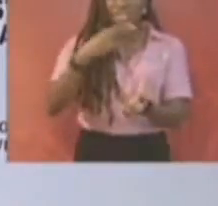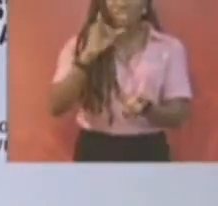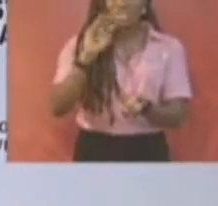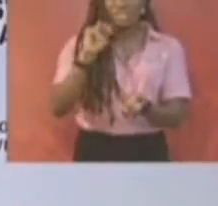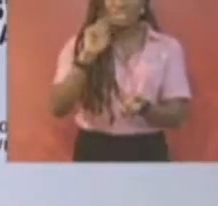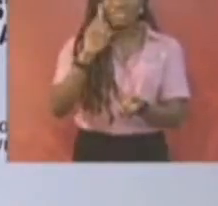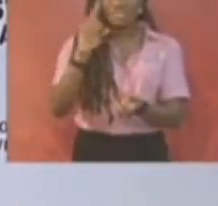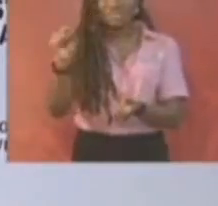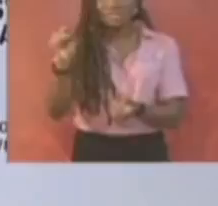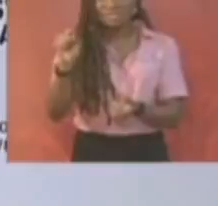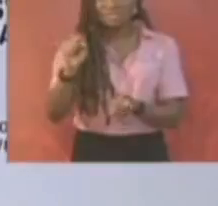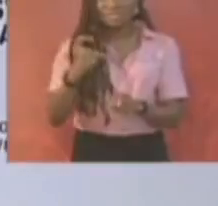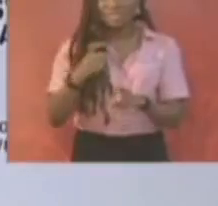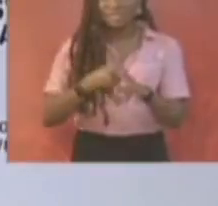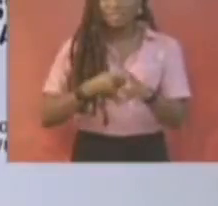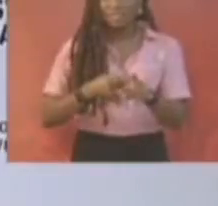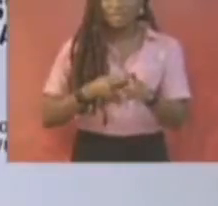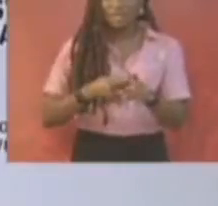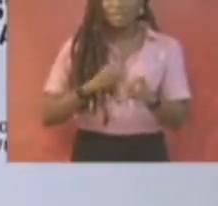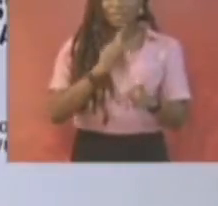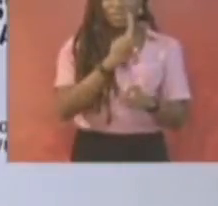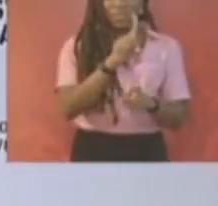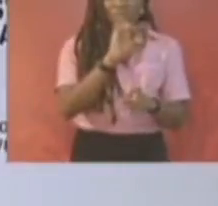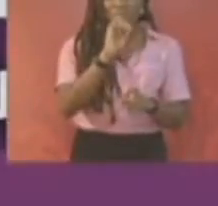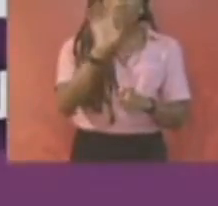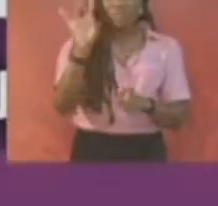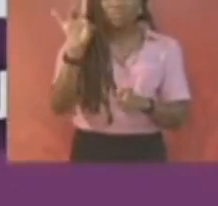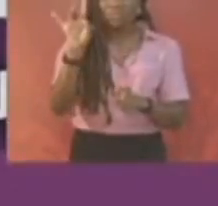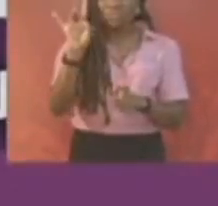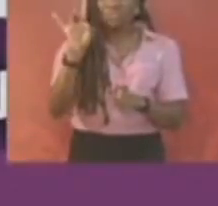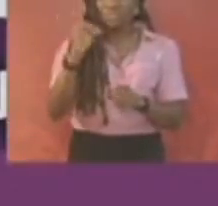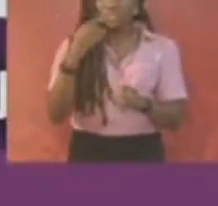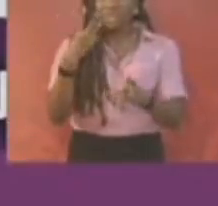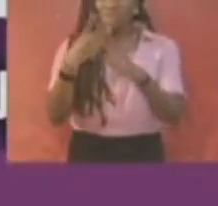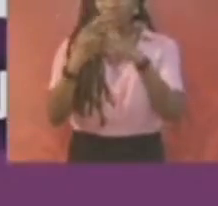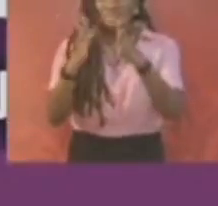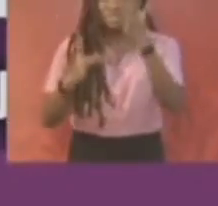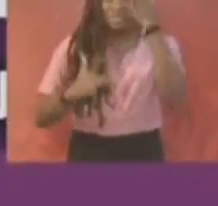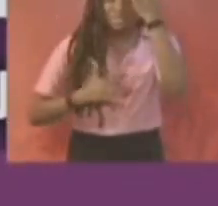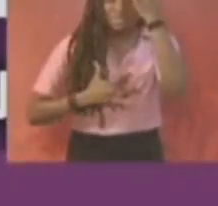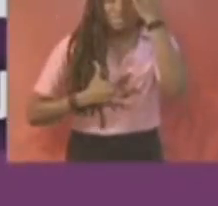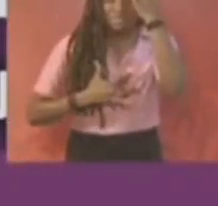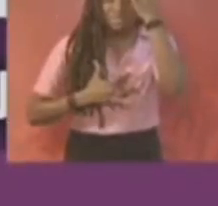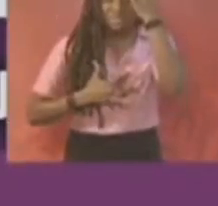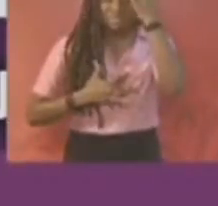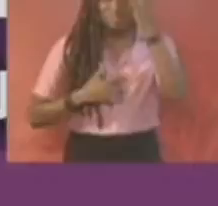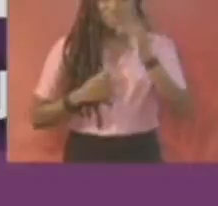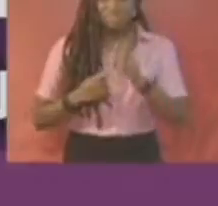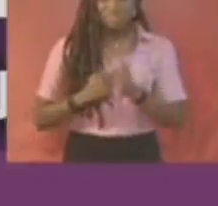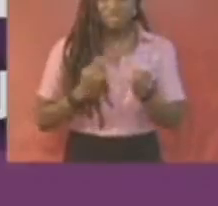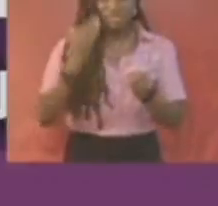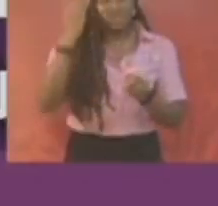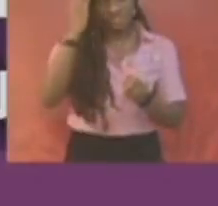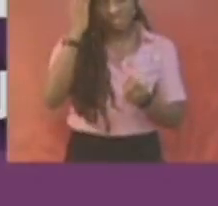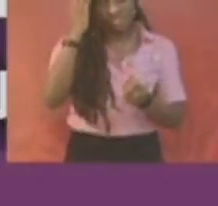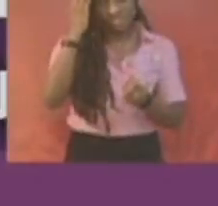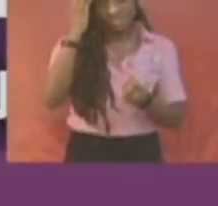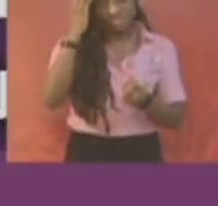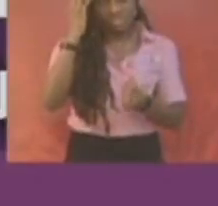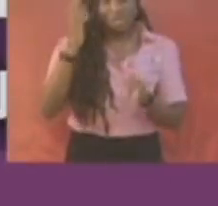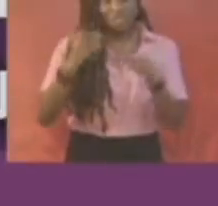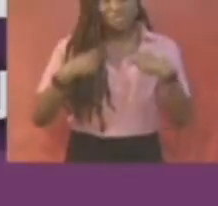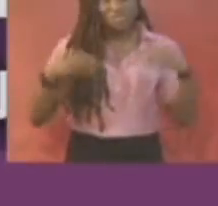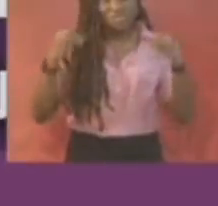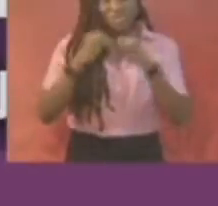cases from the prison system, I would just like to confirm that none came from the female prison. And if there is none, what is being put in